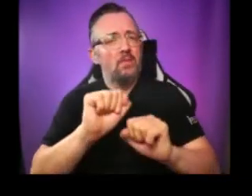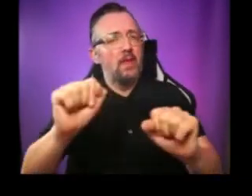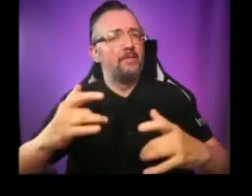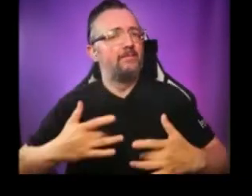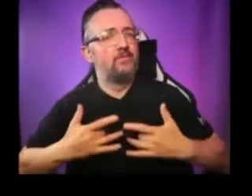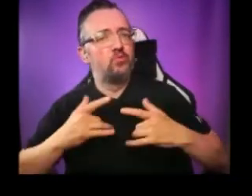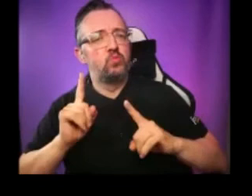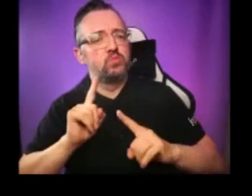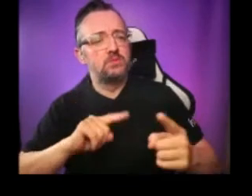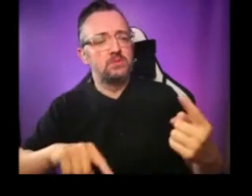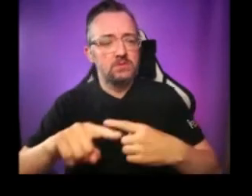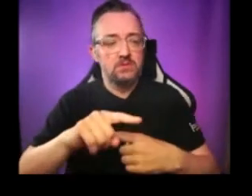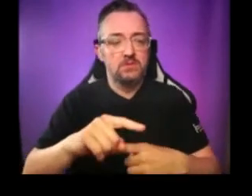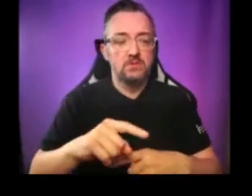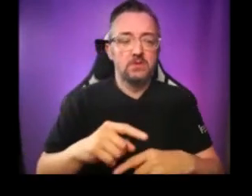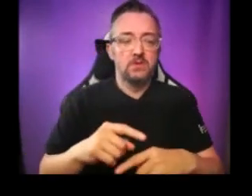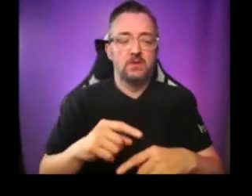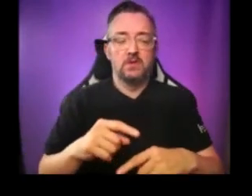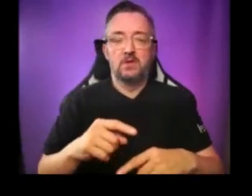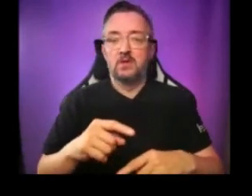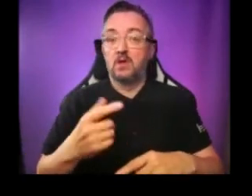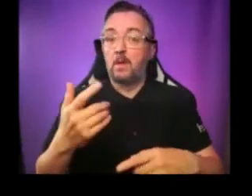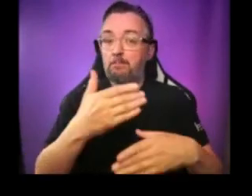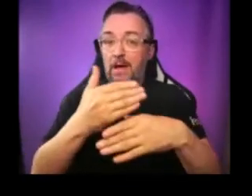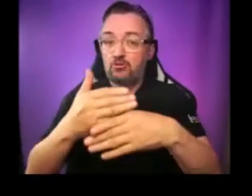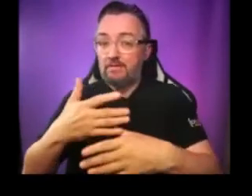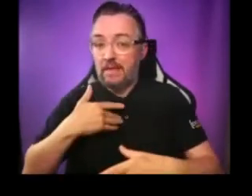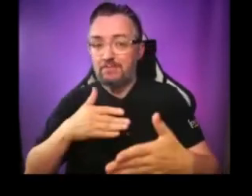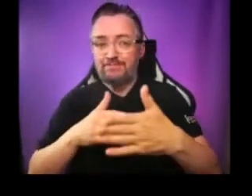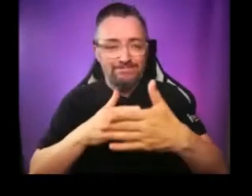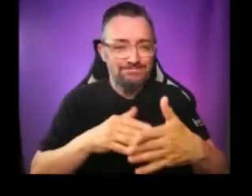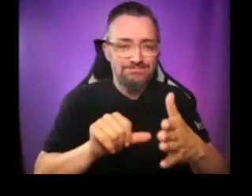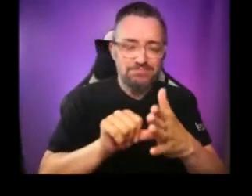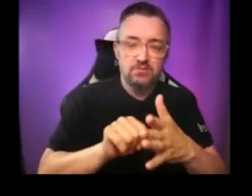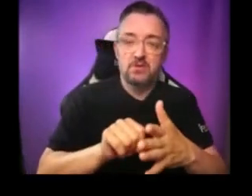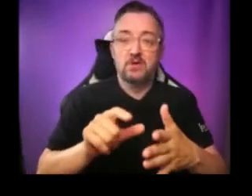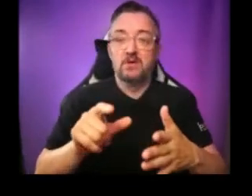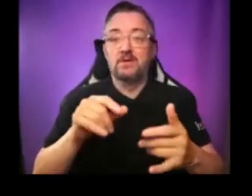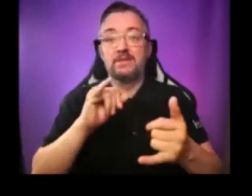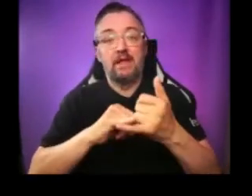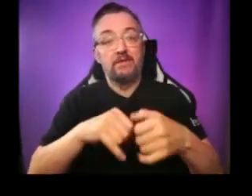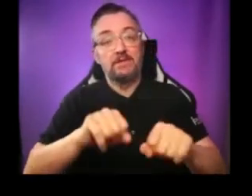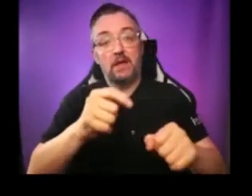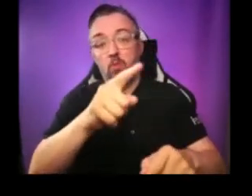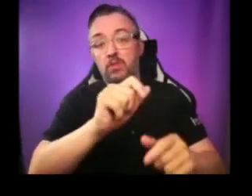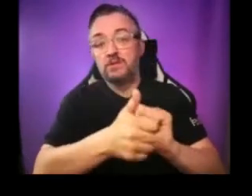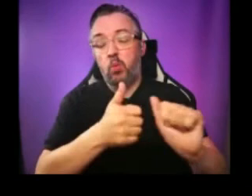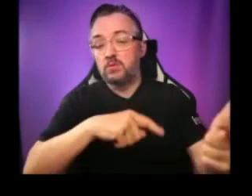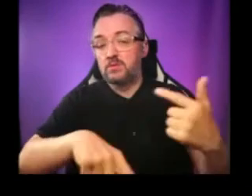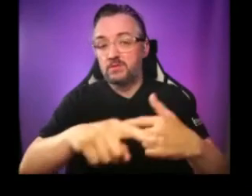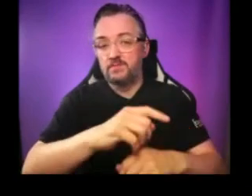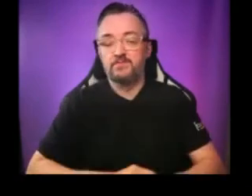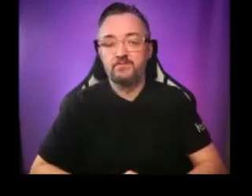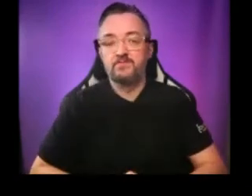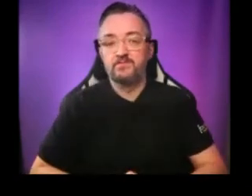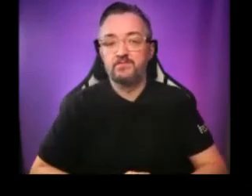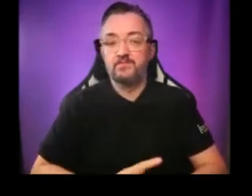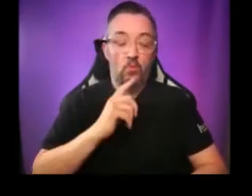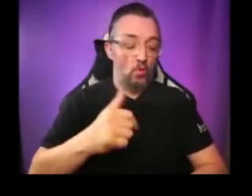something that people are engaged with, or if there's any barriers there at all. Maybe Stephanie, starting with the sporting community. Yeah, thank you, Neil. Great